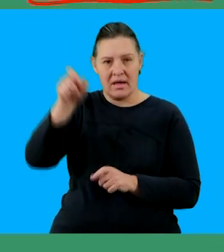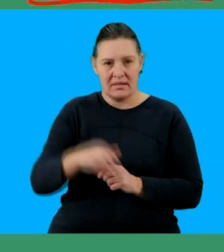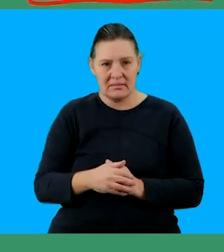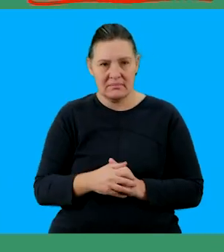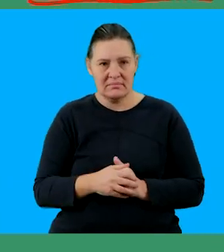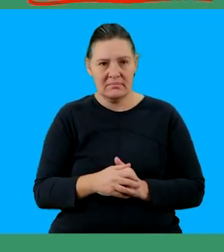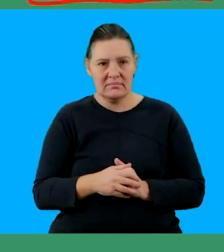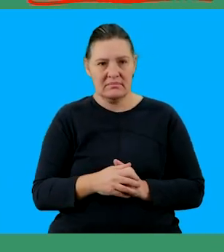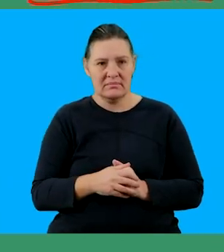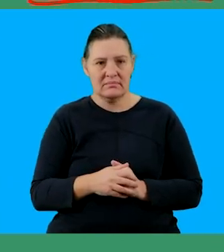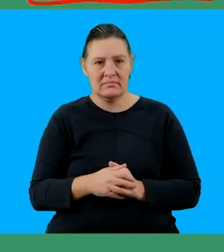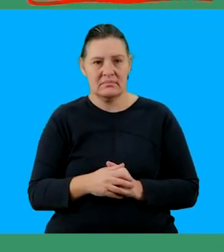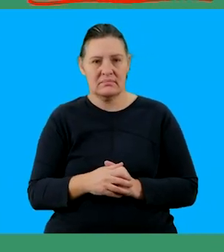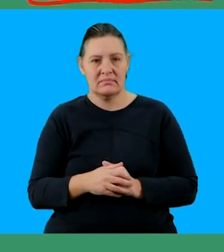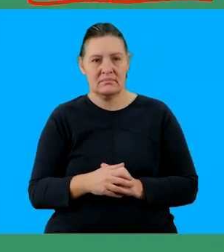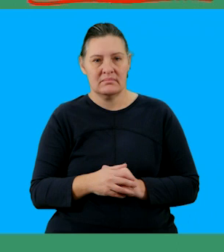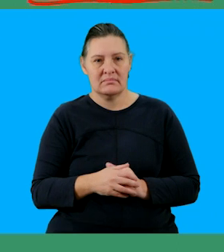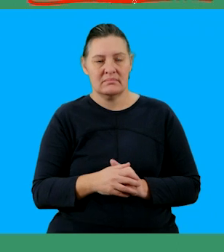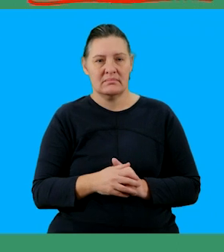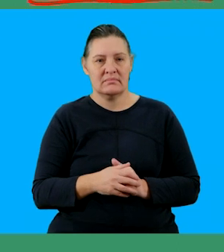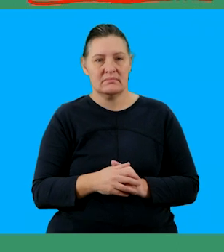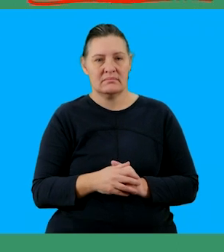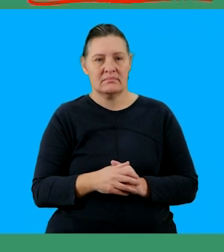this is a bar graph.